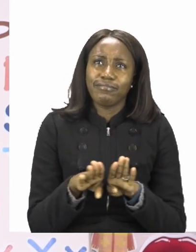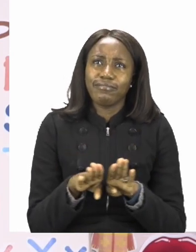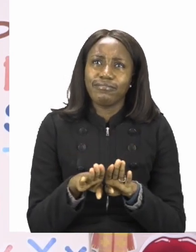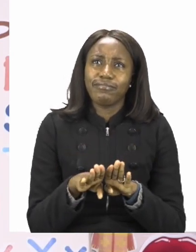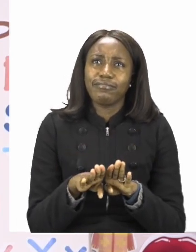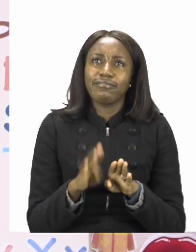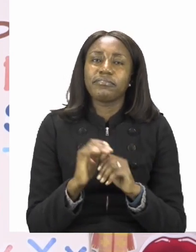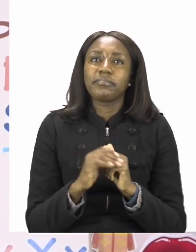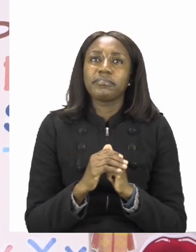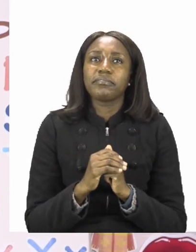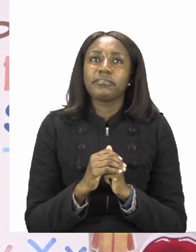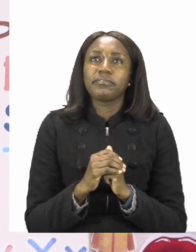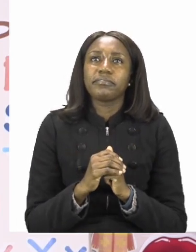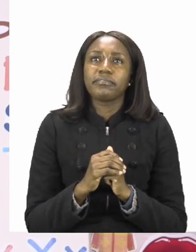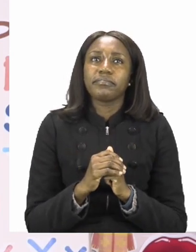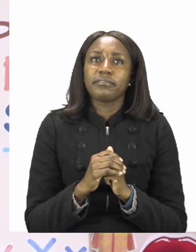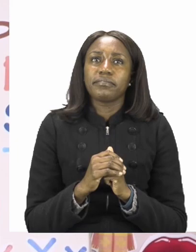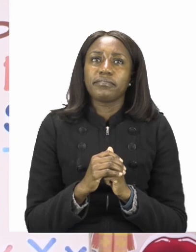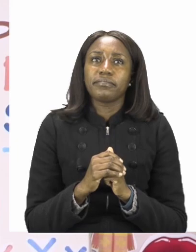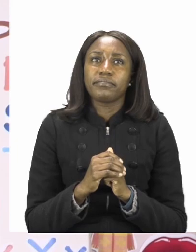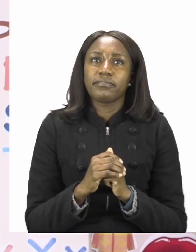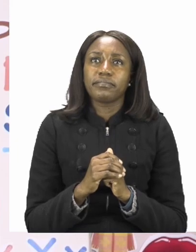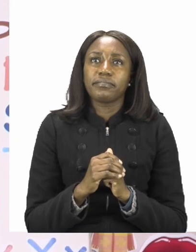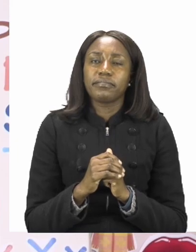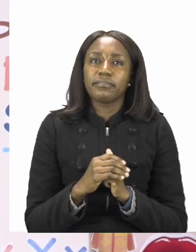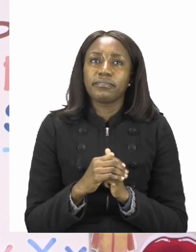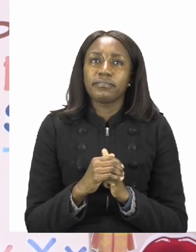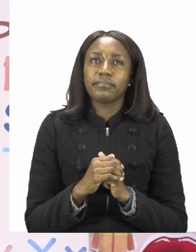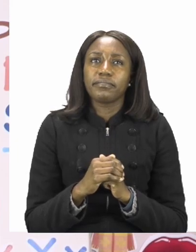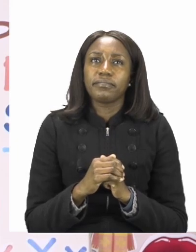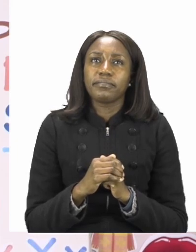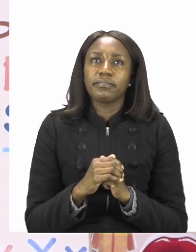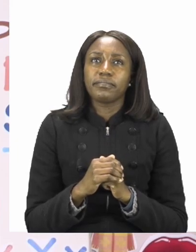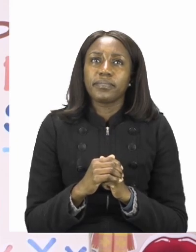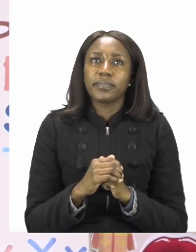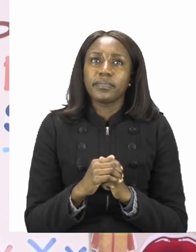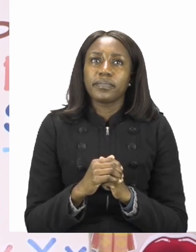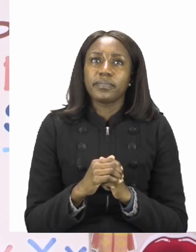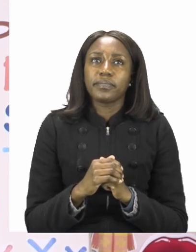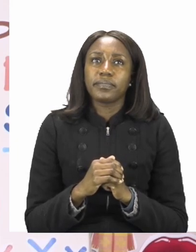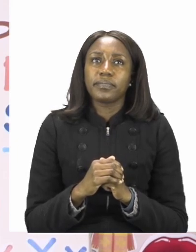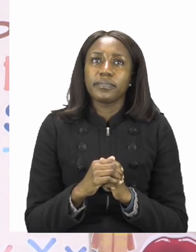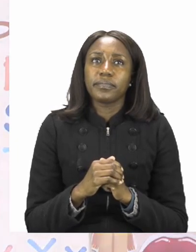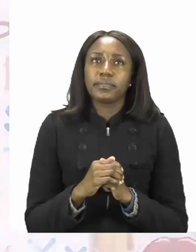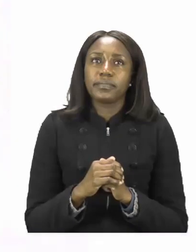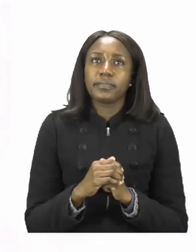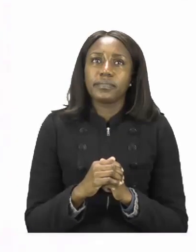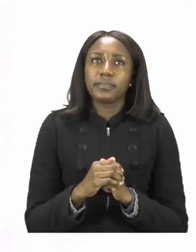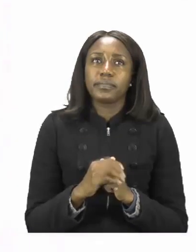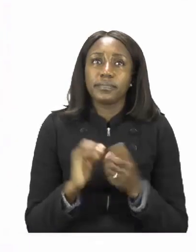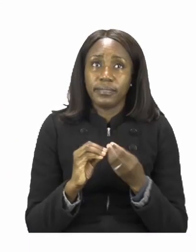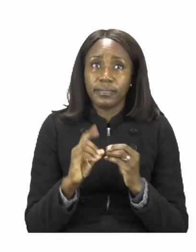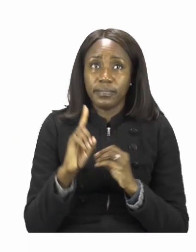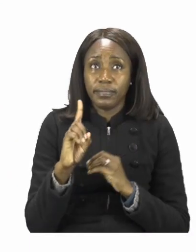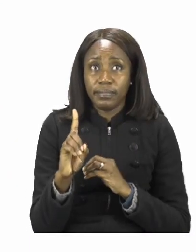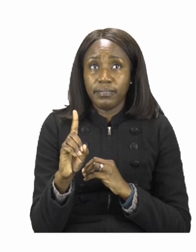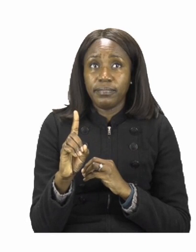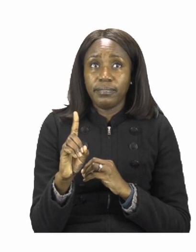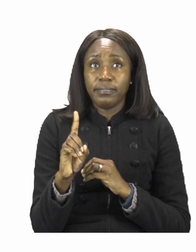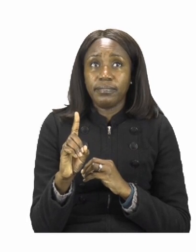exercise together and see which form of the verb we are going to write. Number 1 says,